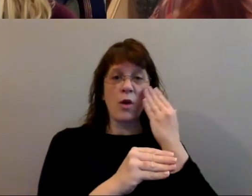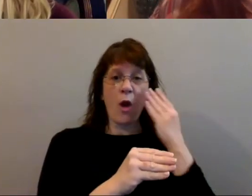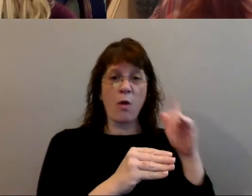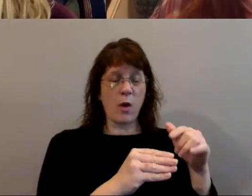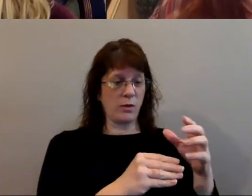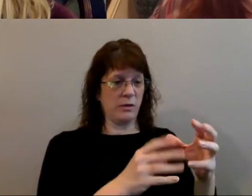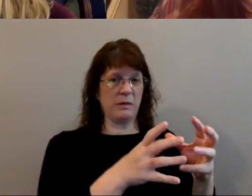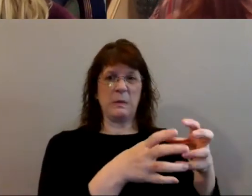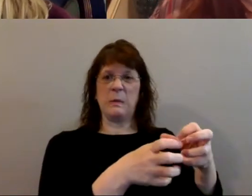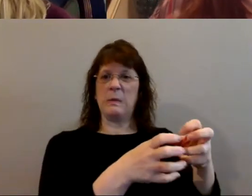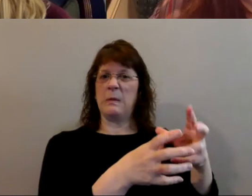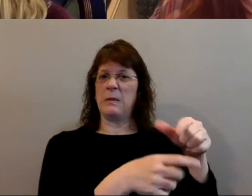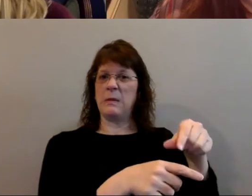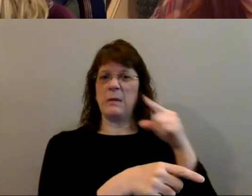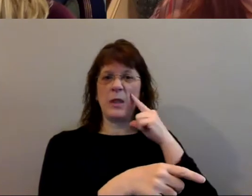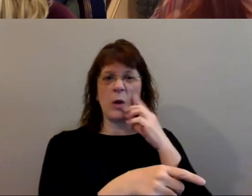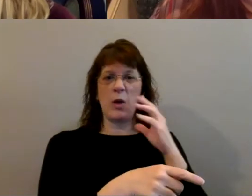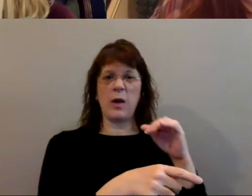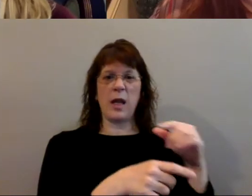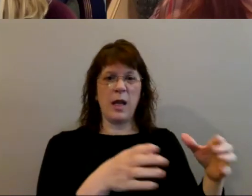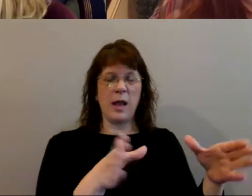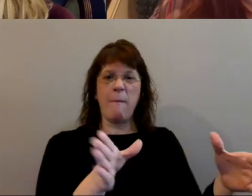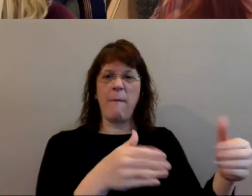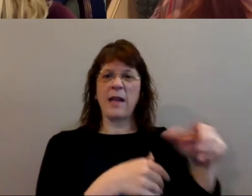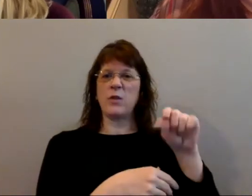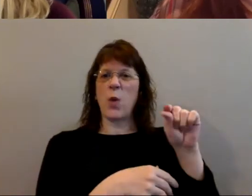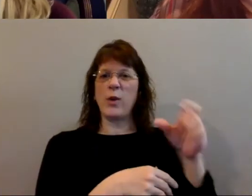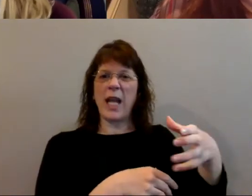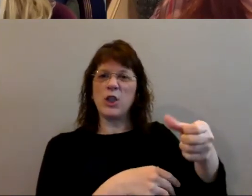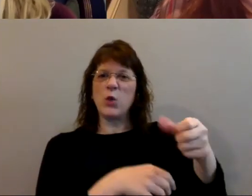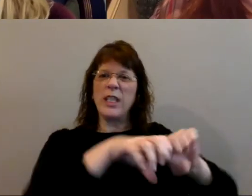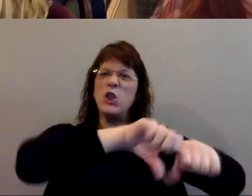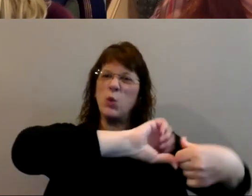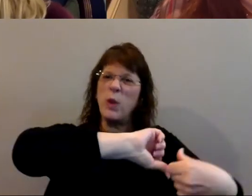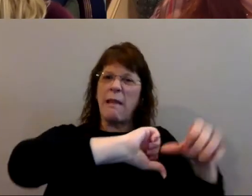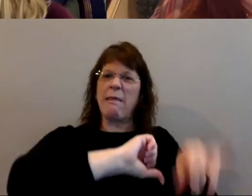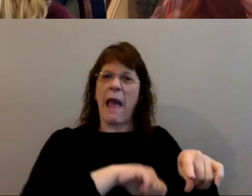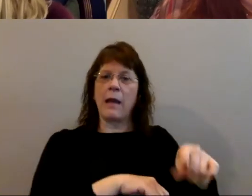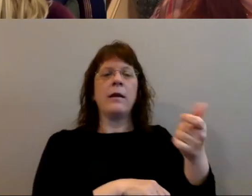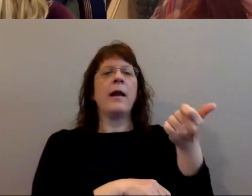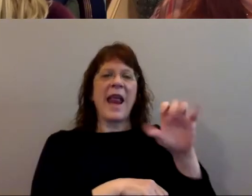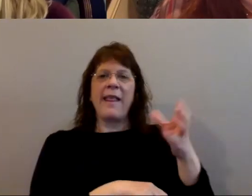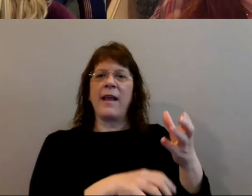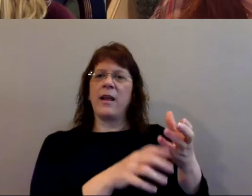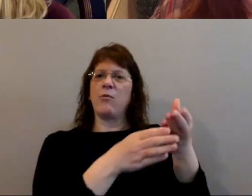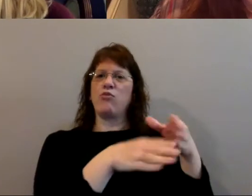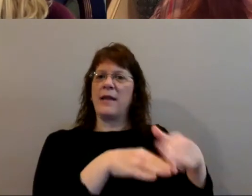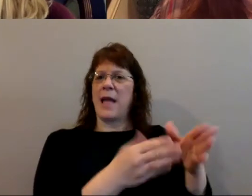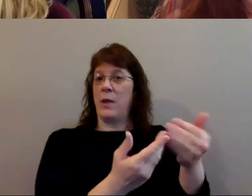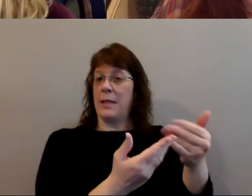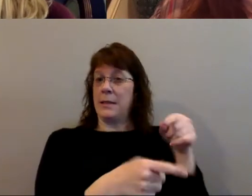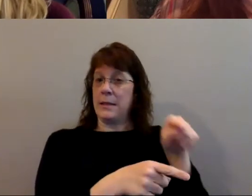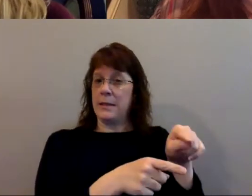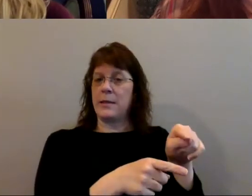know, 20, those ones that you can like squeeze and twist. Anything that kind of breaks down easily is